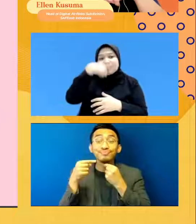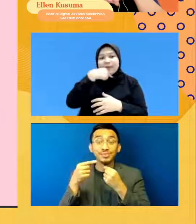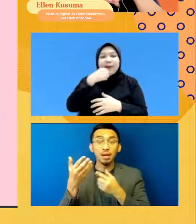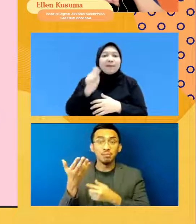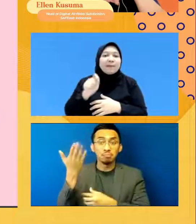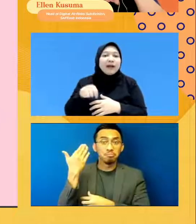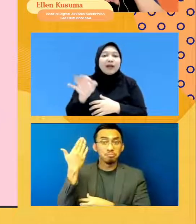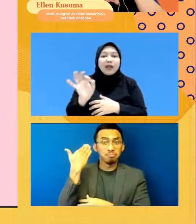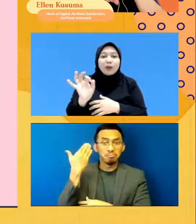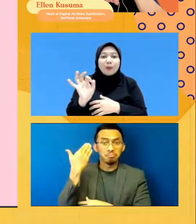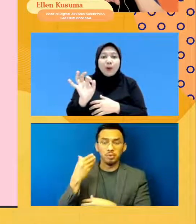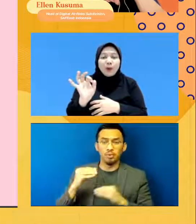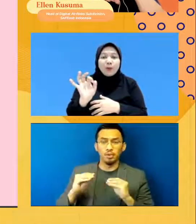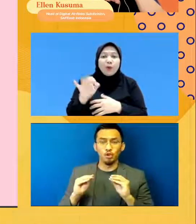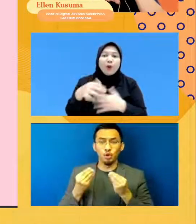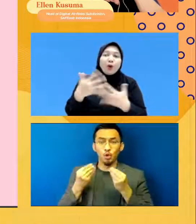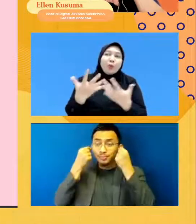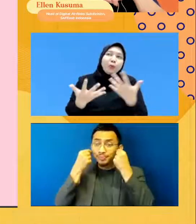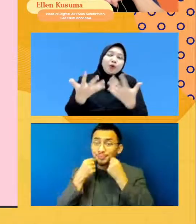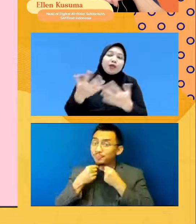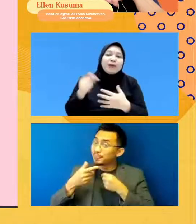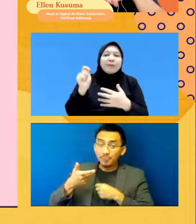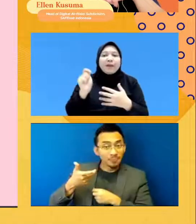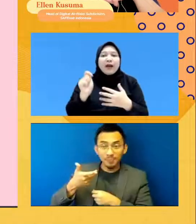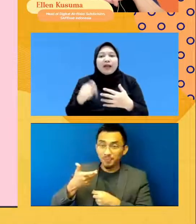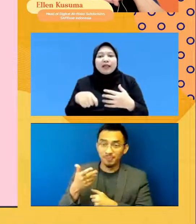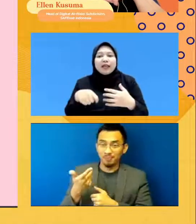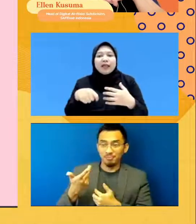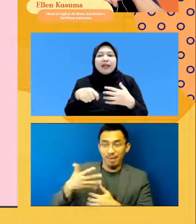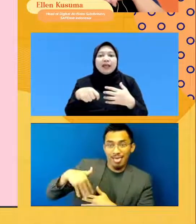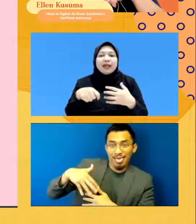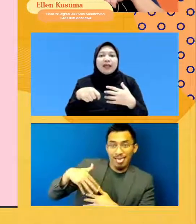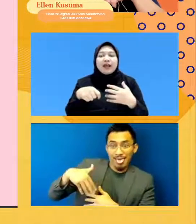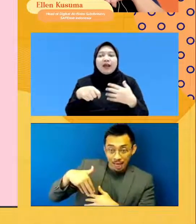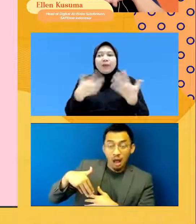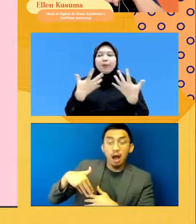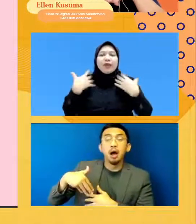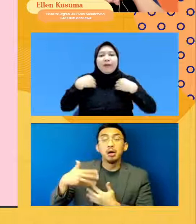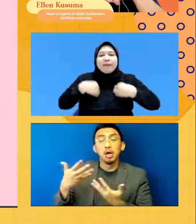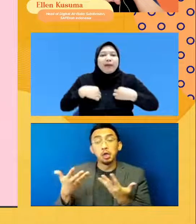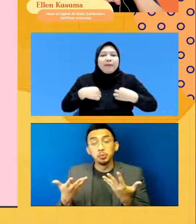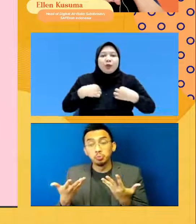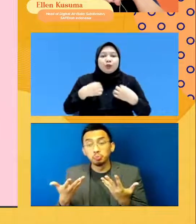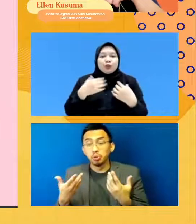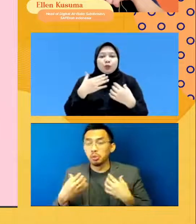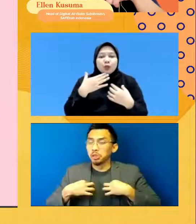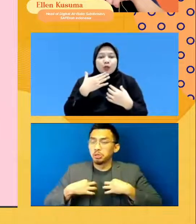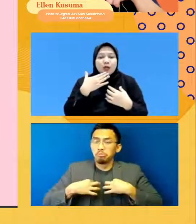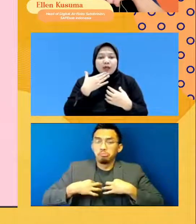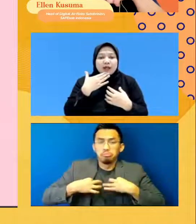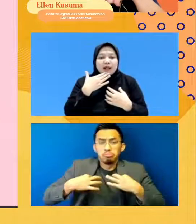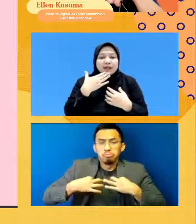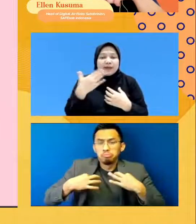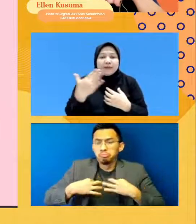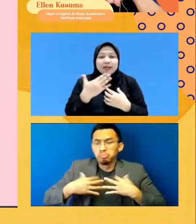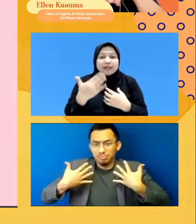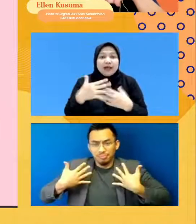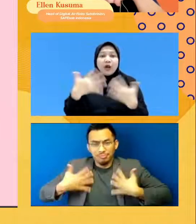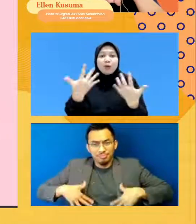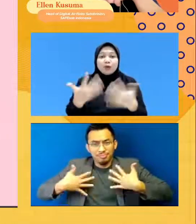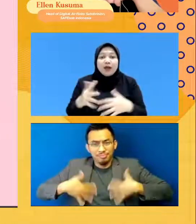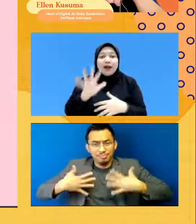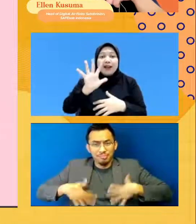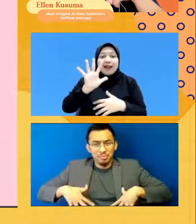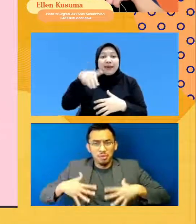you wear some clothes that is more revealing. Then 5 years later, when you wear